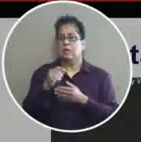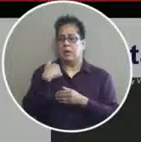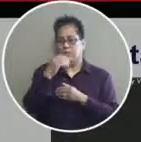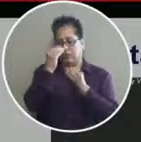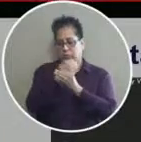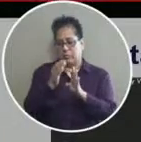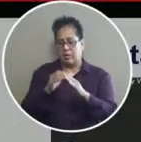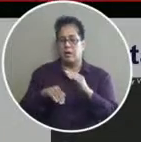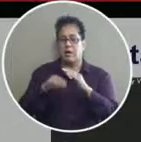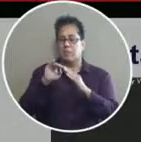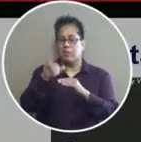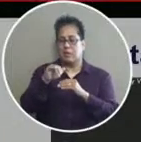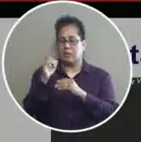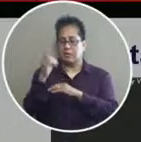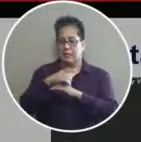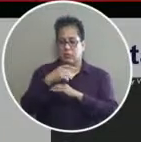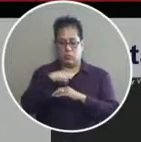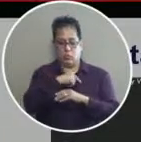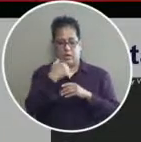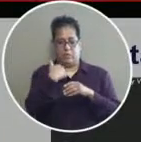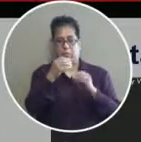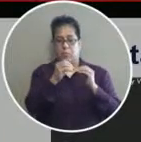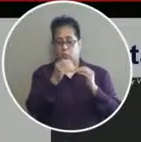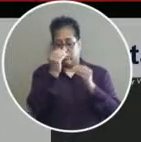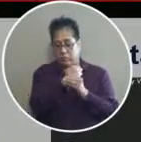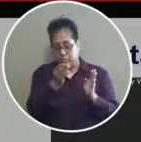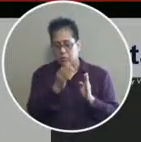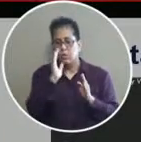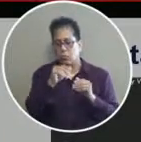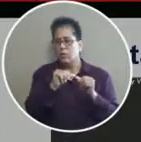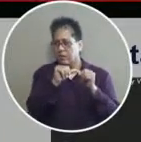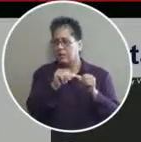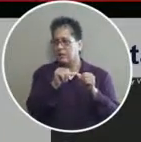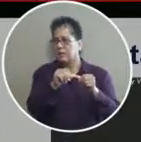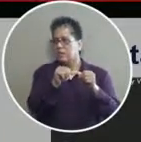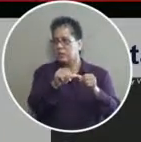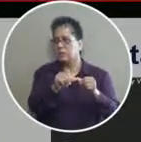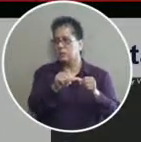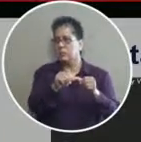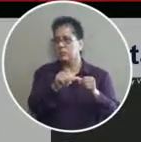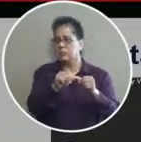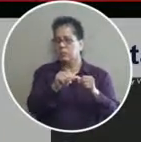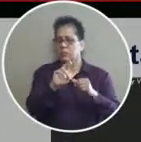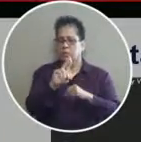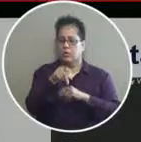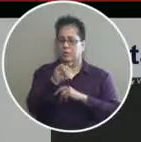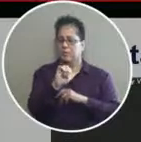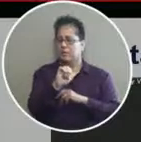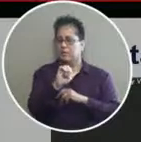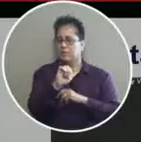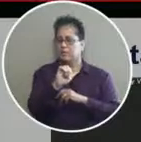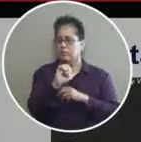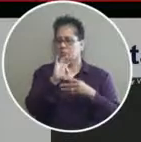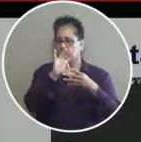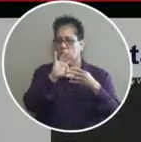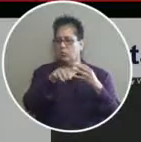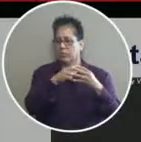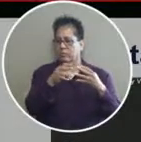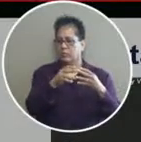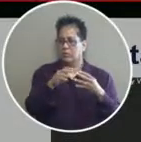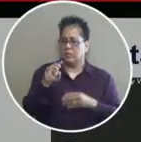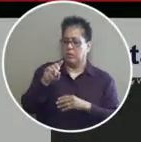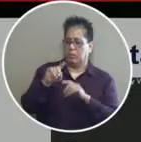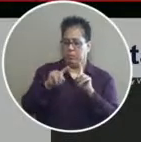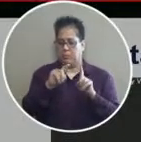date. And as we gather more information, we will continue updating the graphs. So, but just